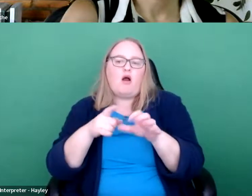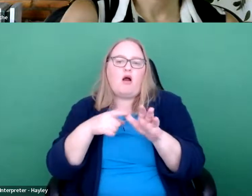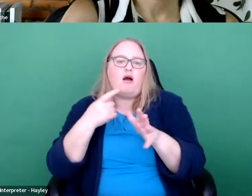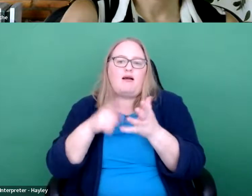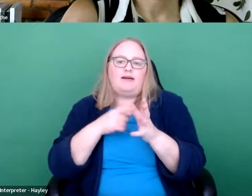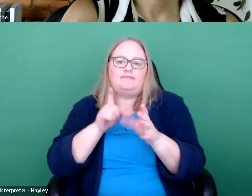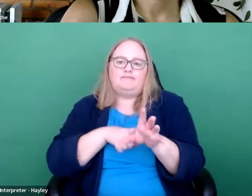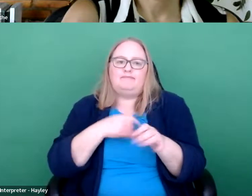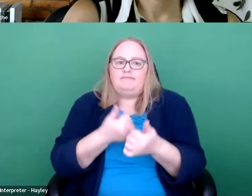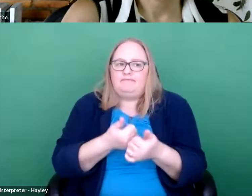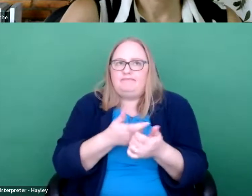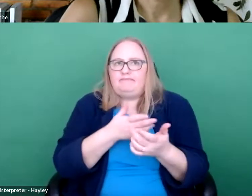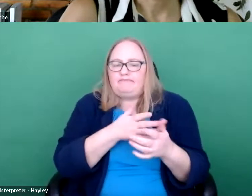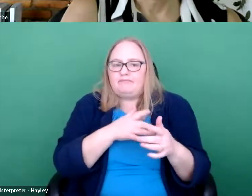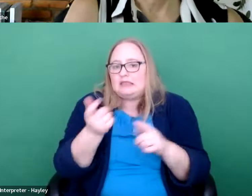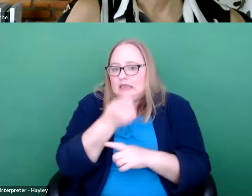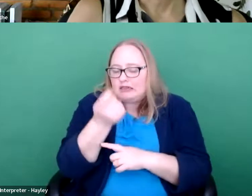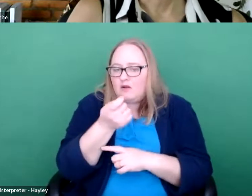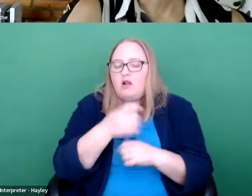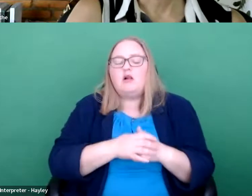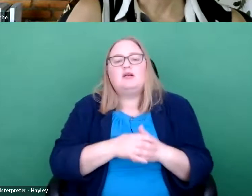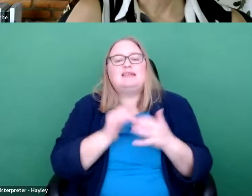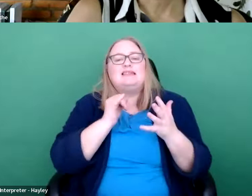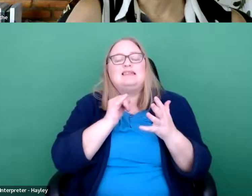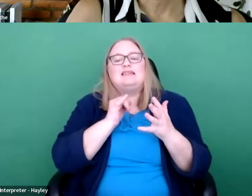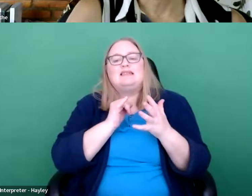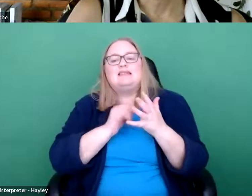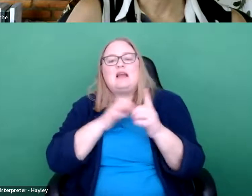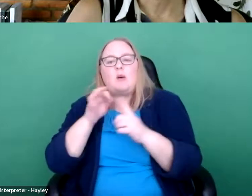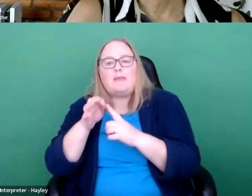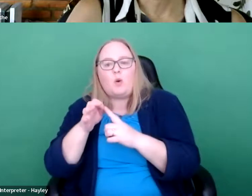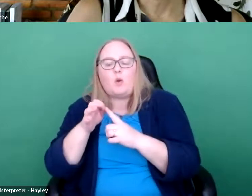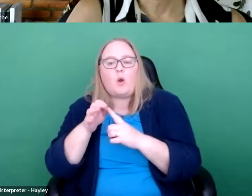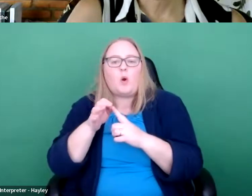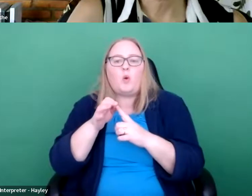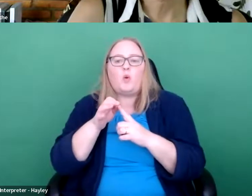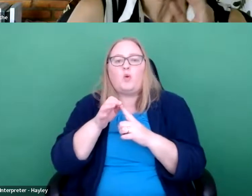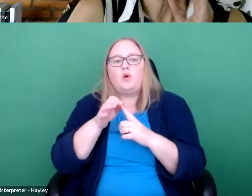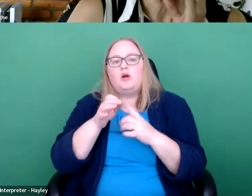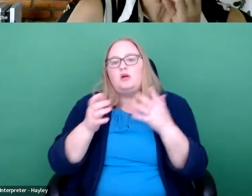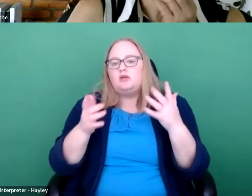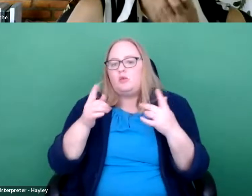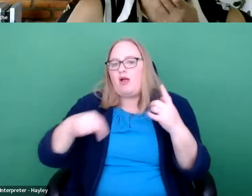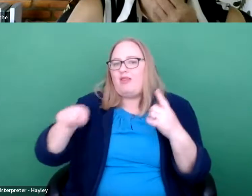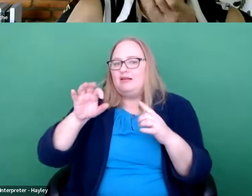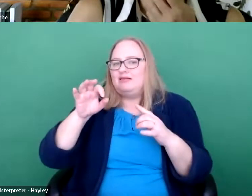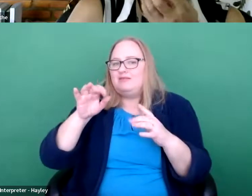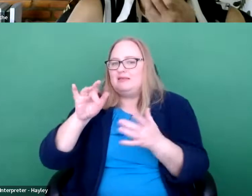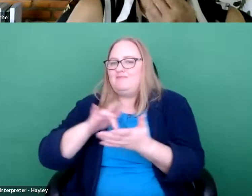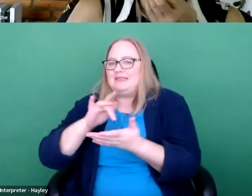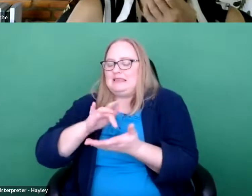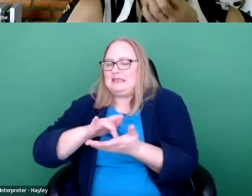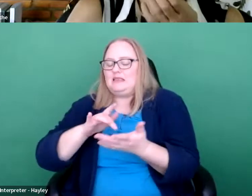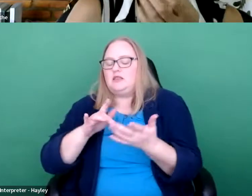Brazil. Yeah, comparing Sao Paulo to, Brasilia, even, it makes almost no sense in terms of the different circumstances. So for me,